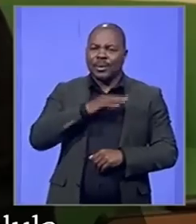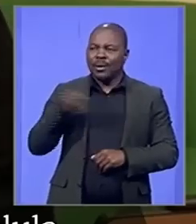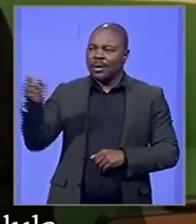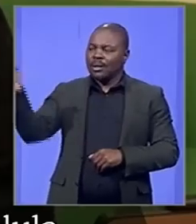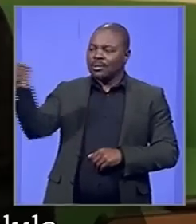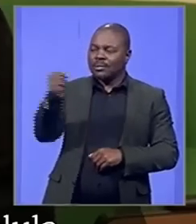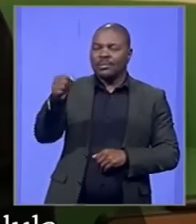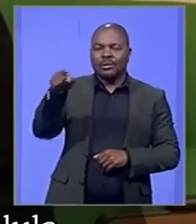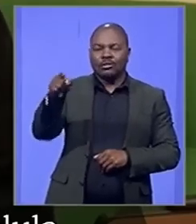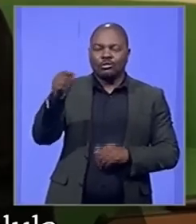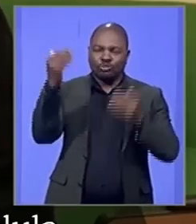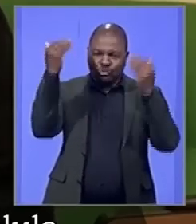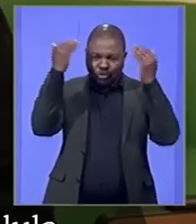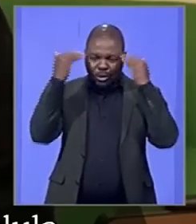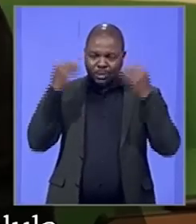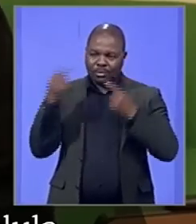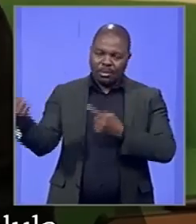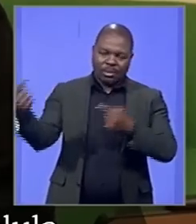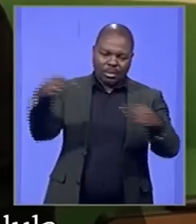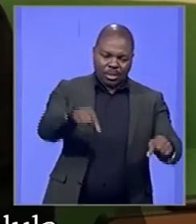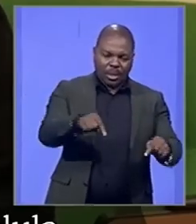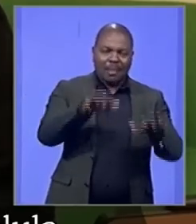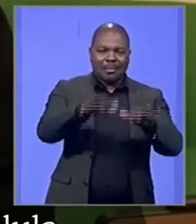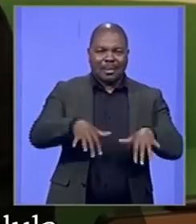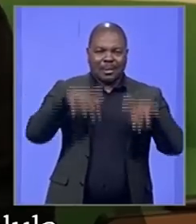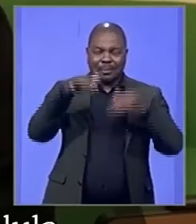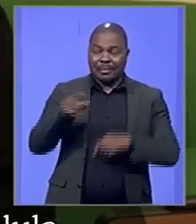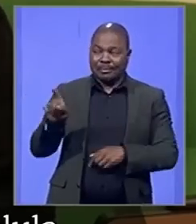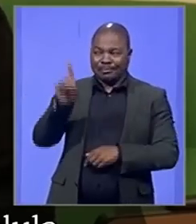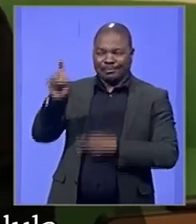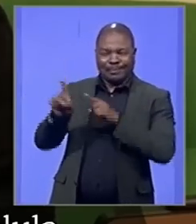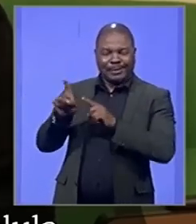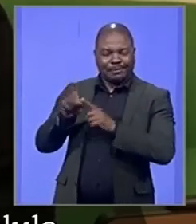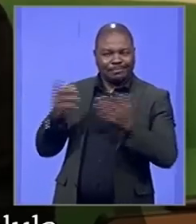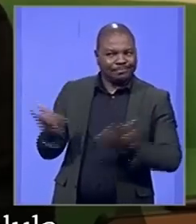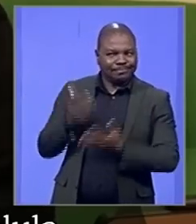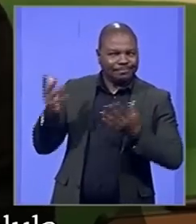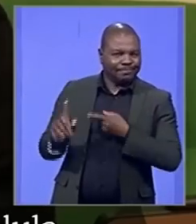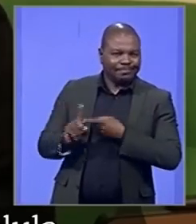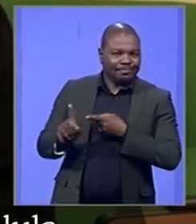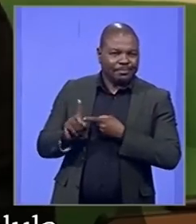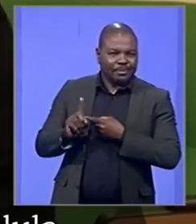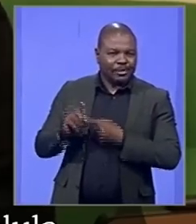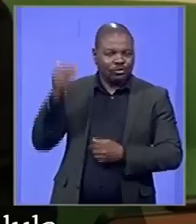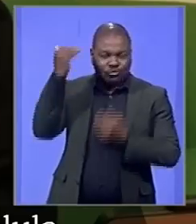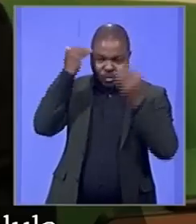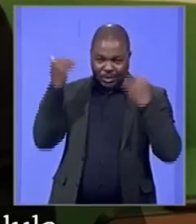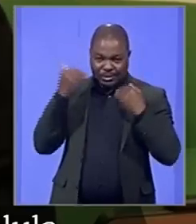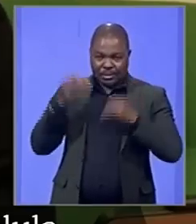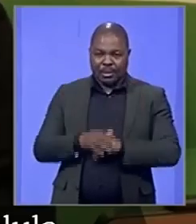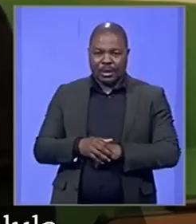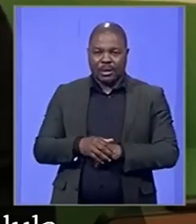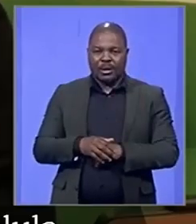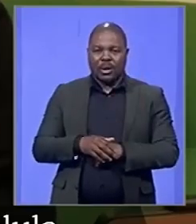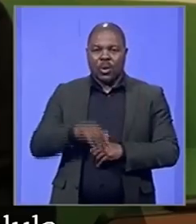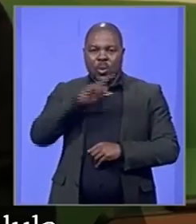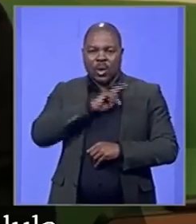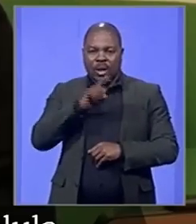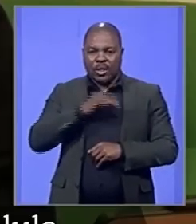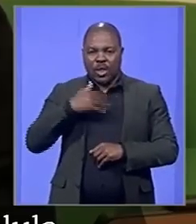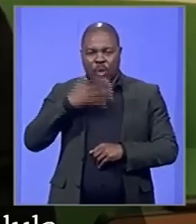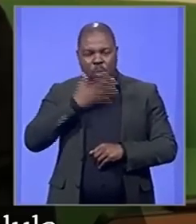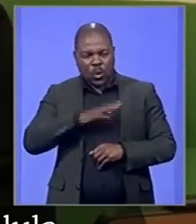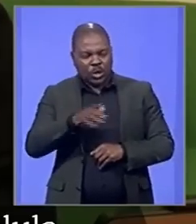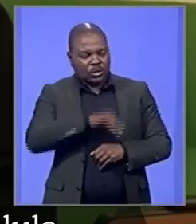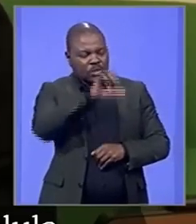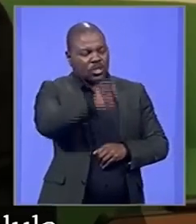judge to parliament. Very questionable character. Send him. Just to spit on the face